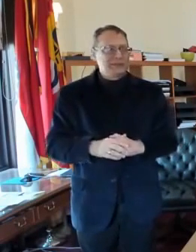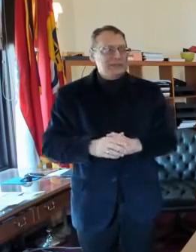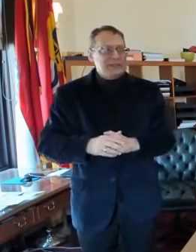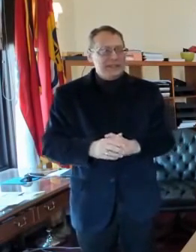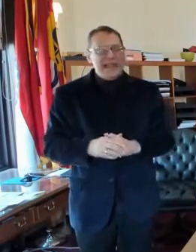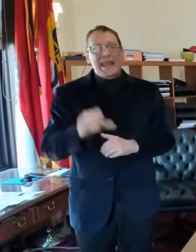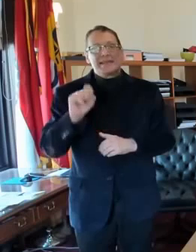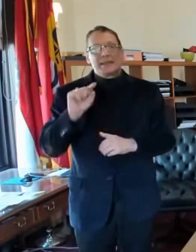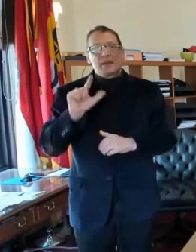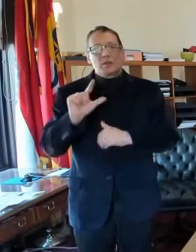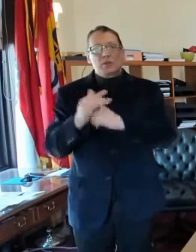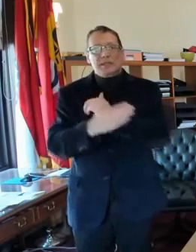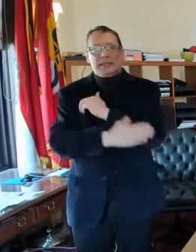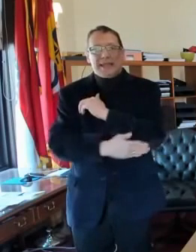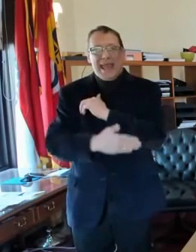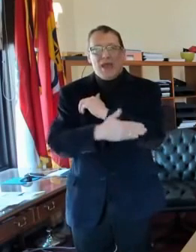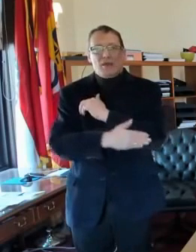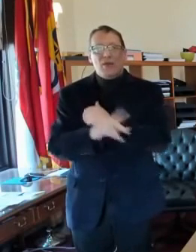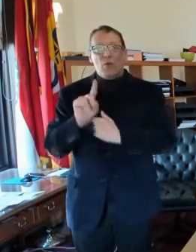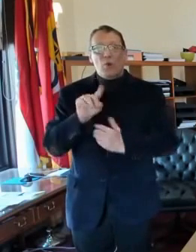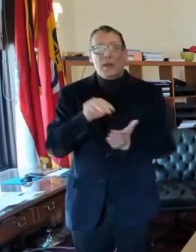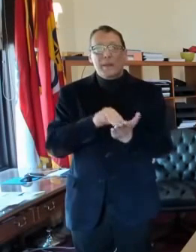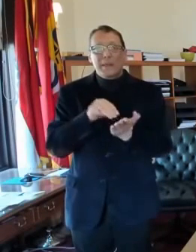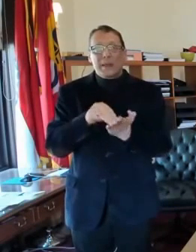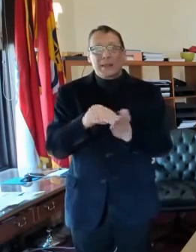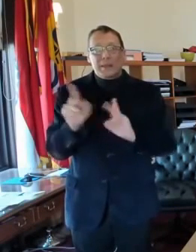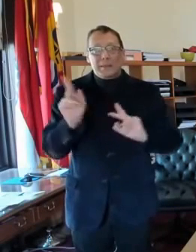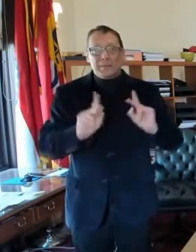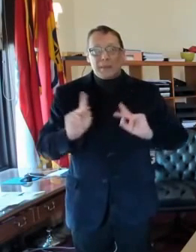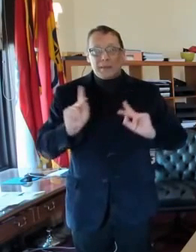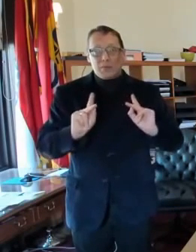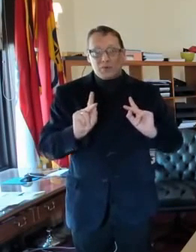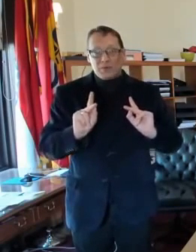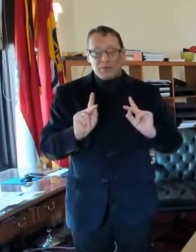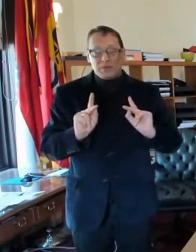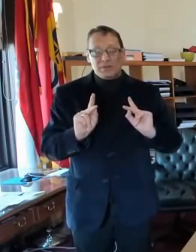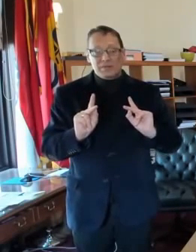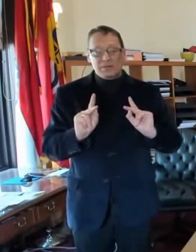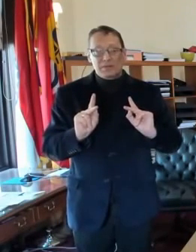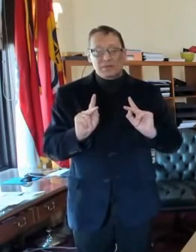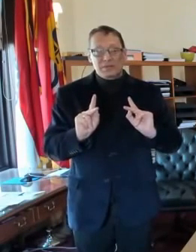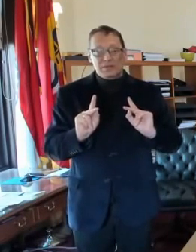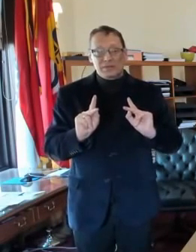know, St. Louis County, which has 1 million people, has gotten about